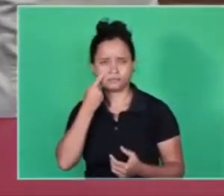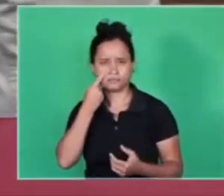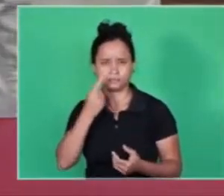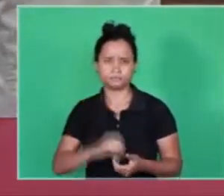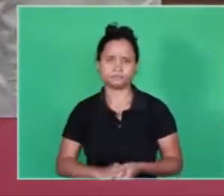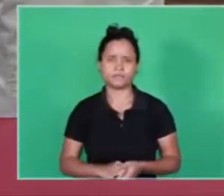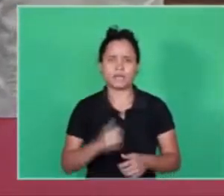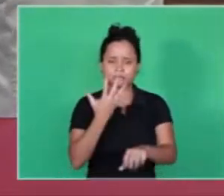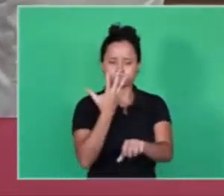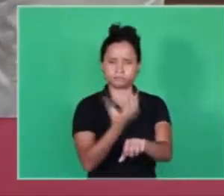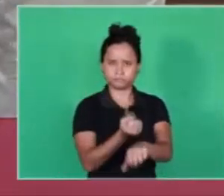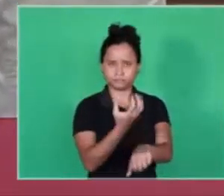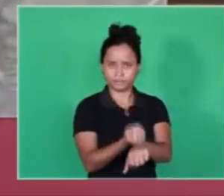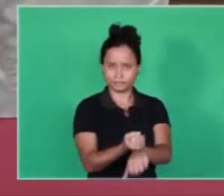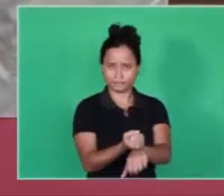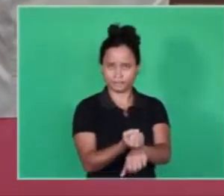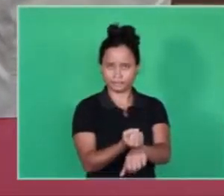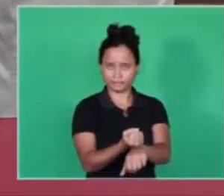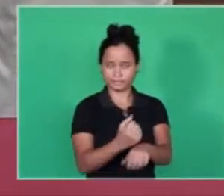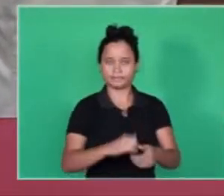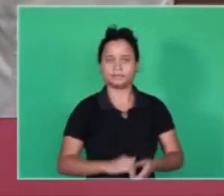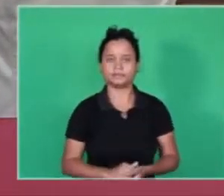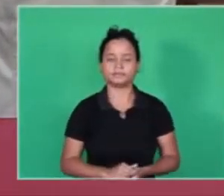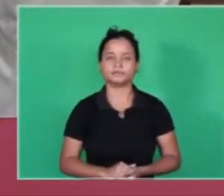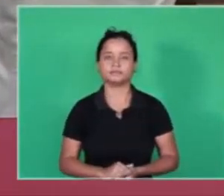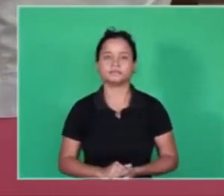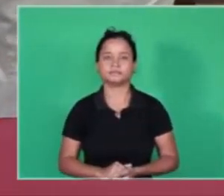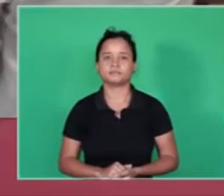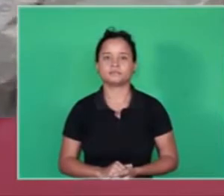The matter